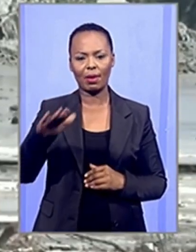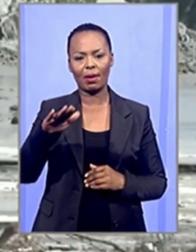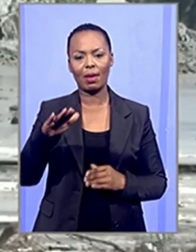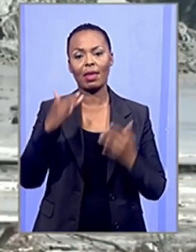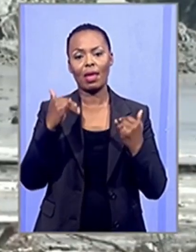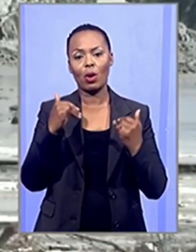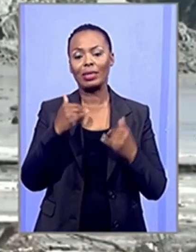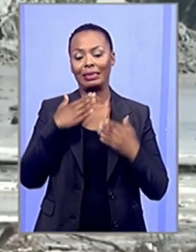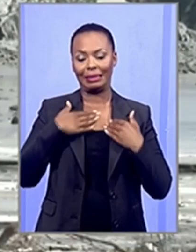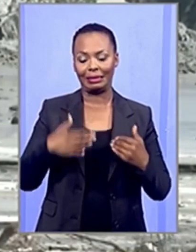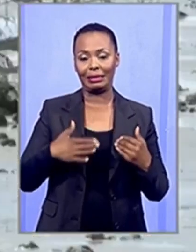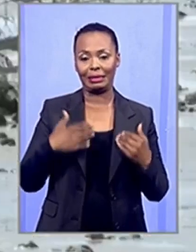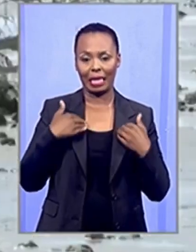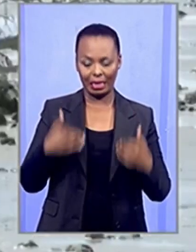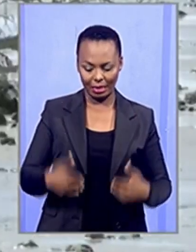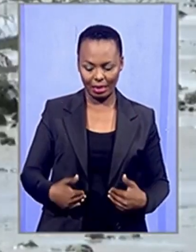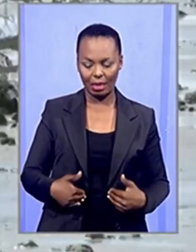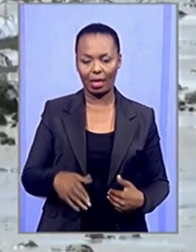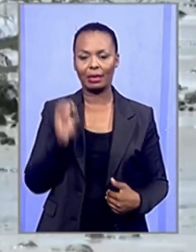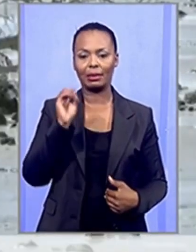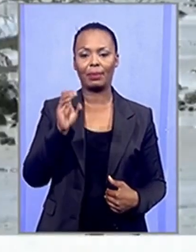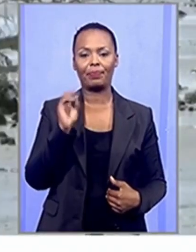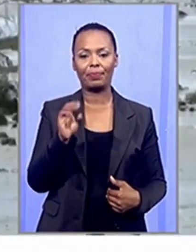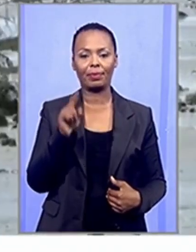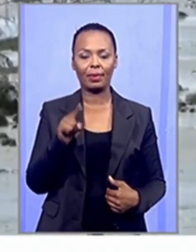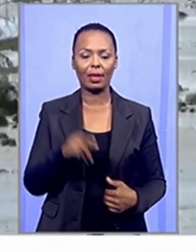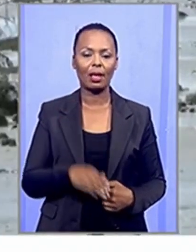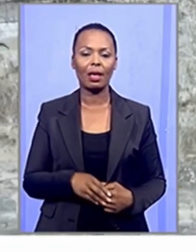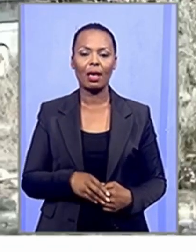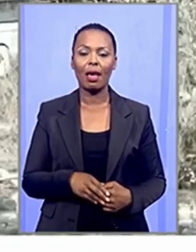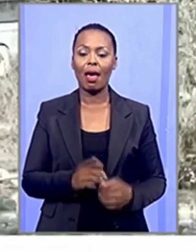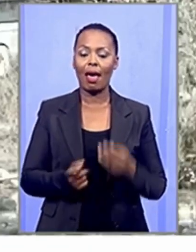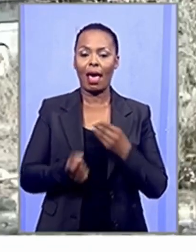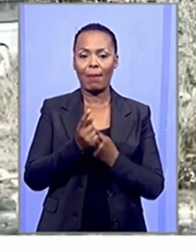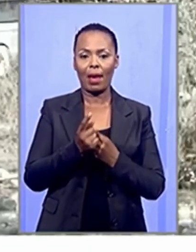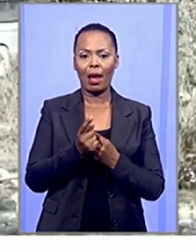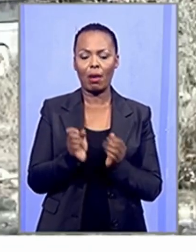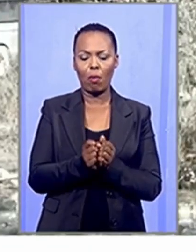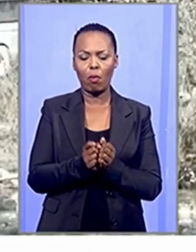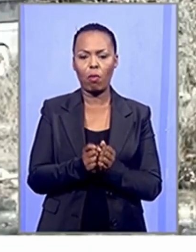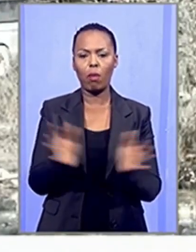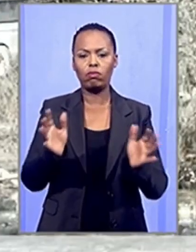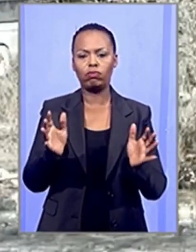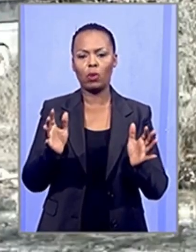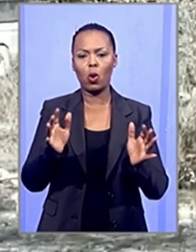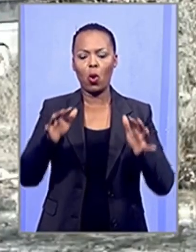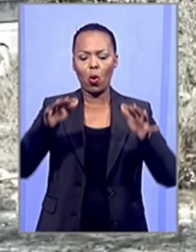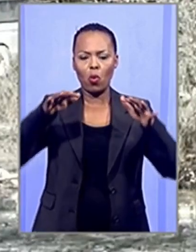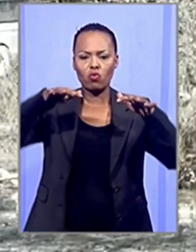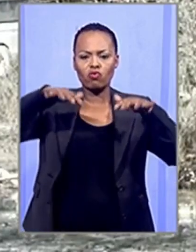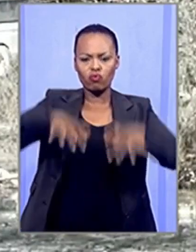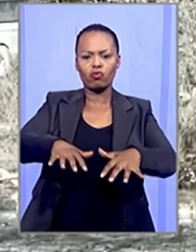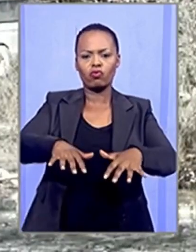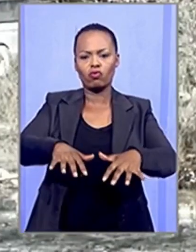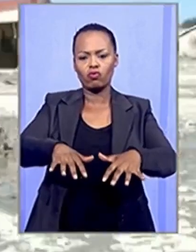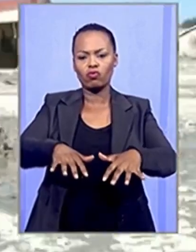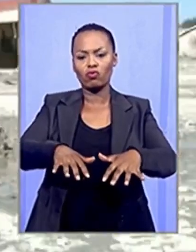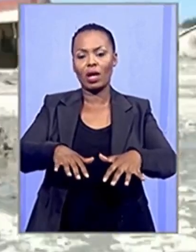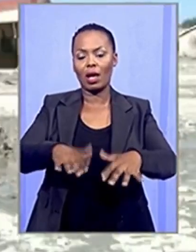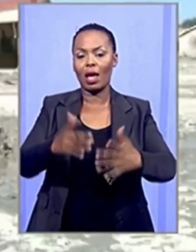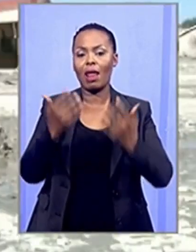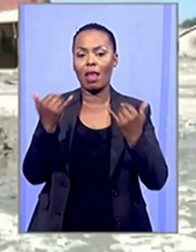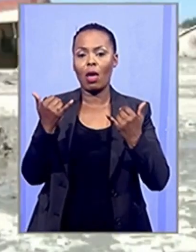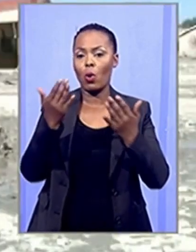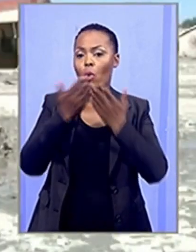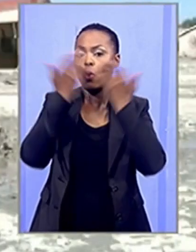Septembere ge letamo la moepo le phatloga. Bjale ka ge letšatši la kotsi le be le sa tsebe, badudi bona ba ba sa tsebe seo se tlego go ba